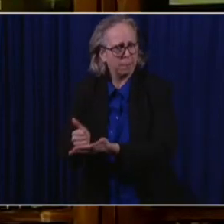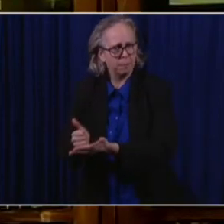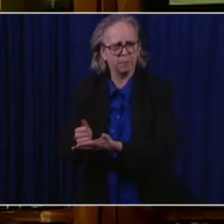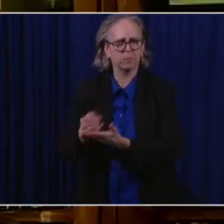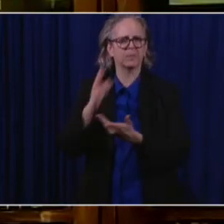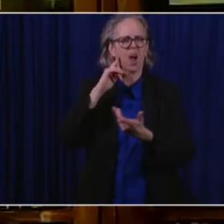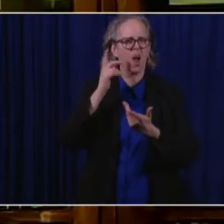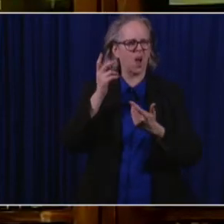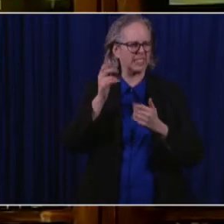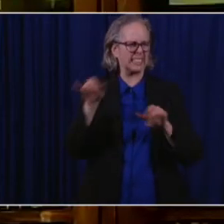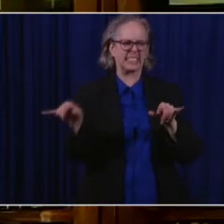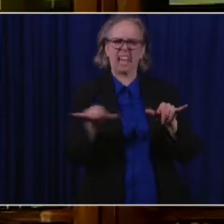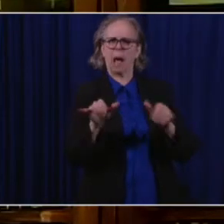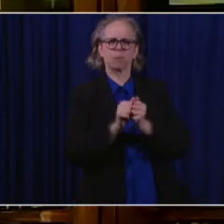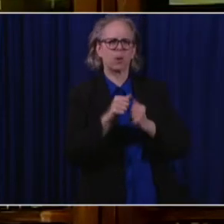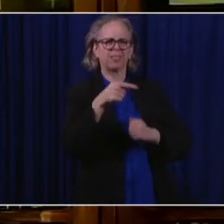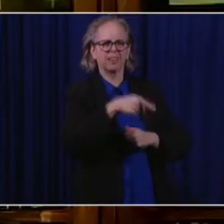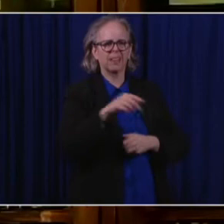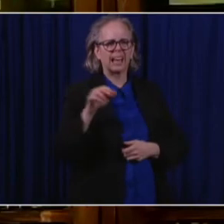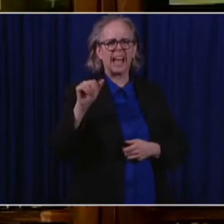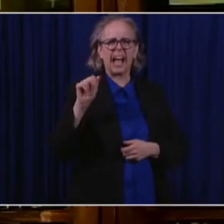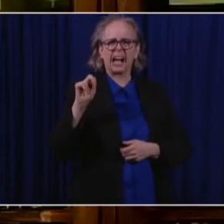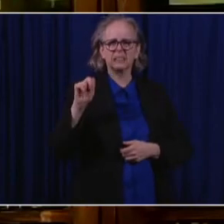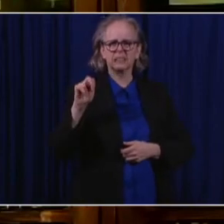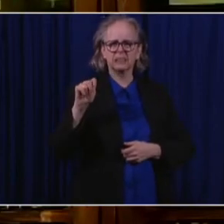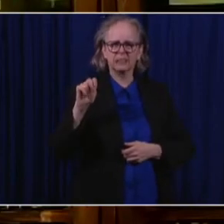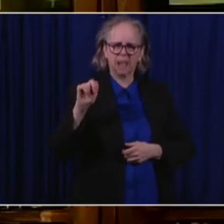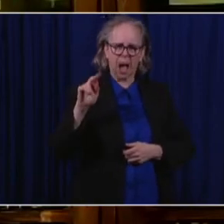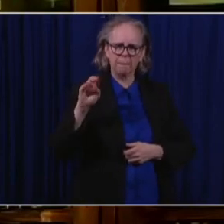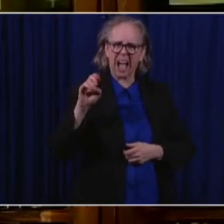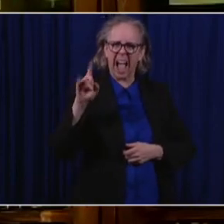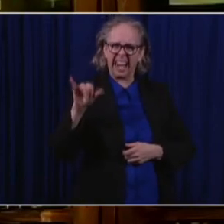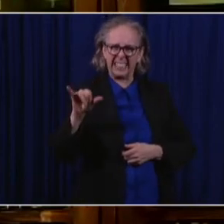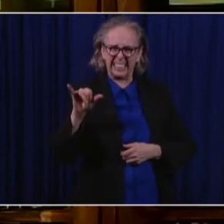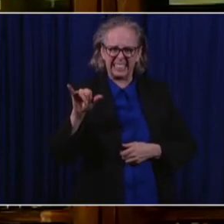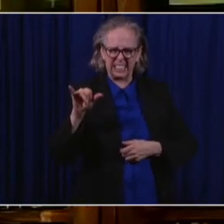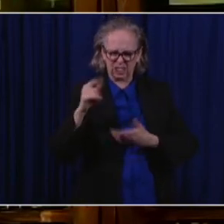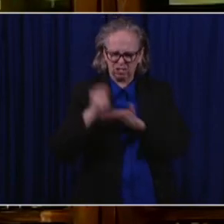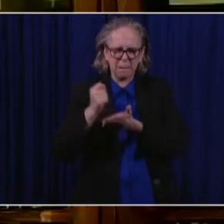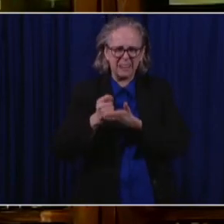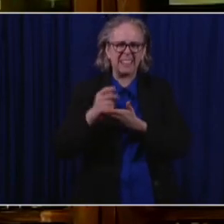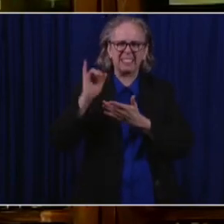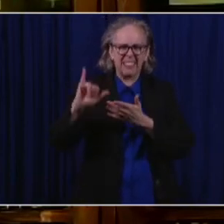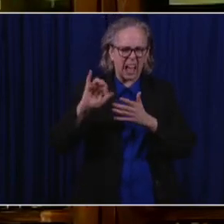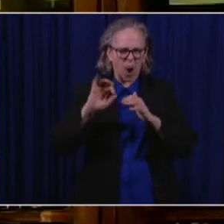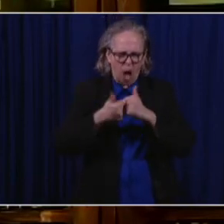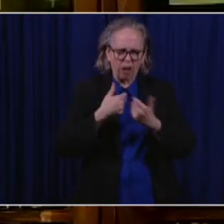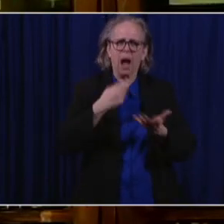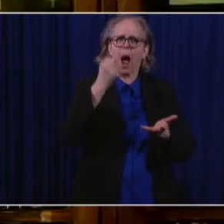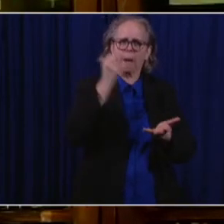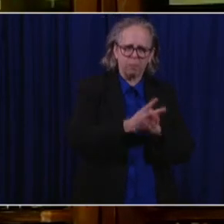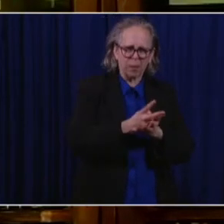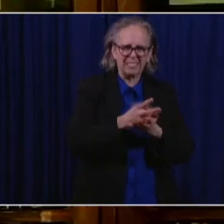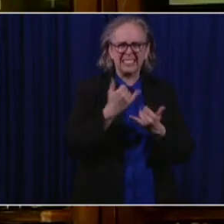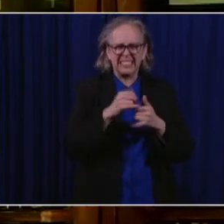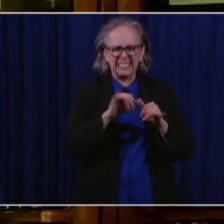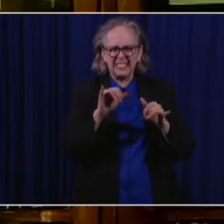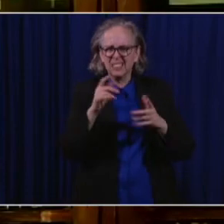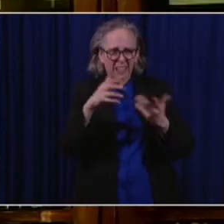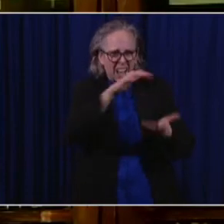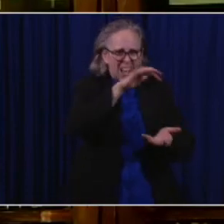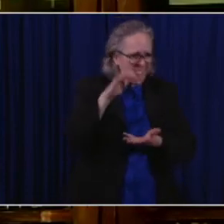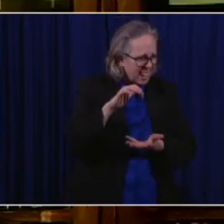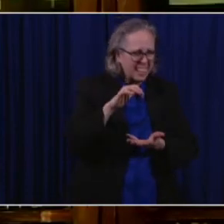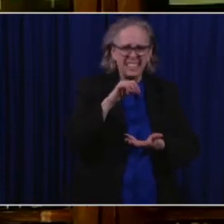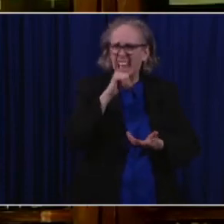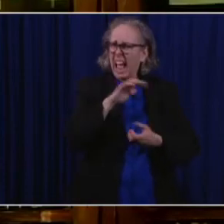approved in the last week or two. We're getting a limited amount of those as a state, less than half of one day's worth of cases at this